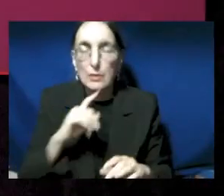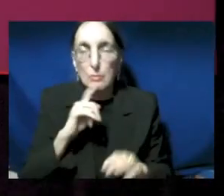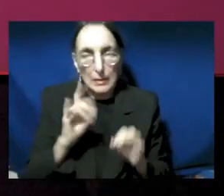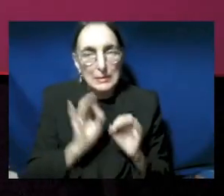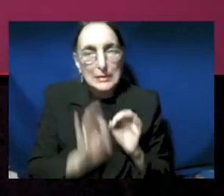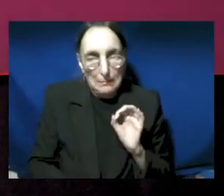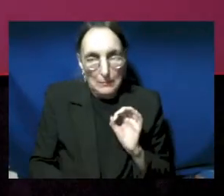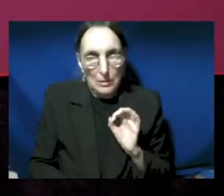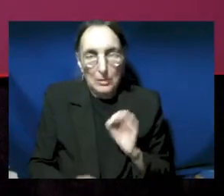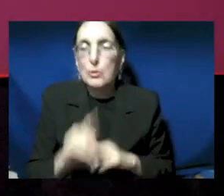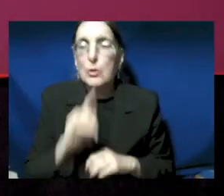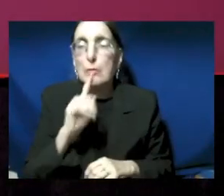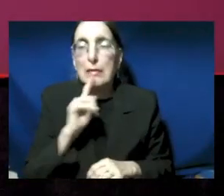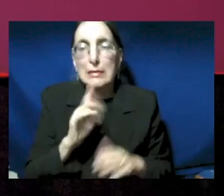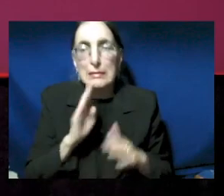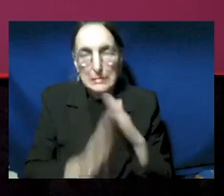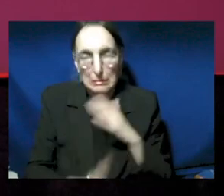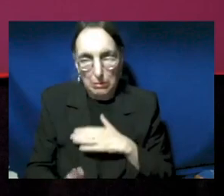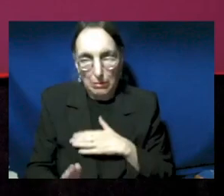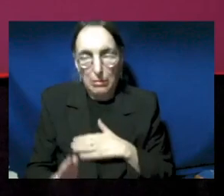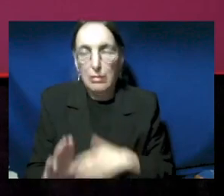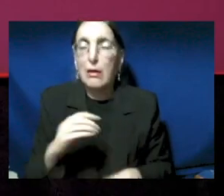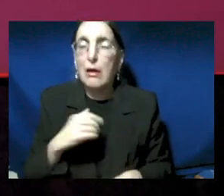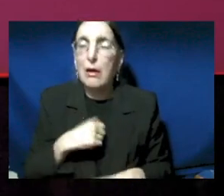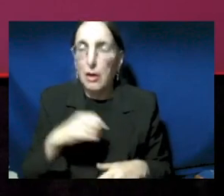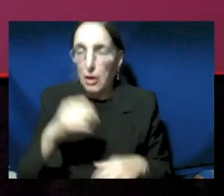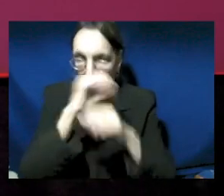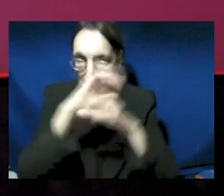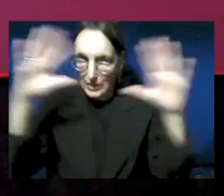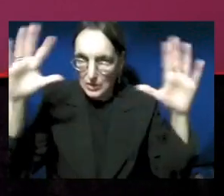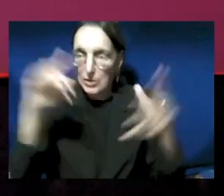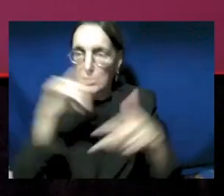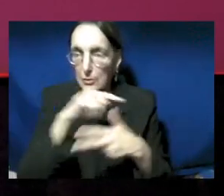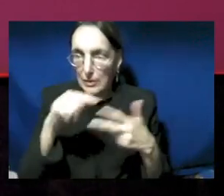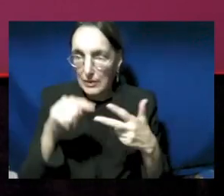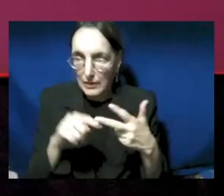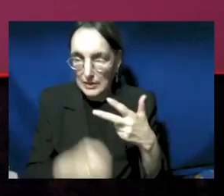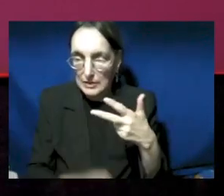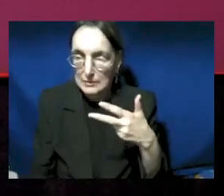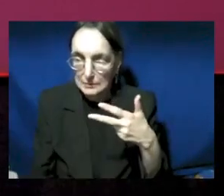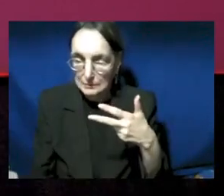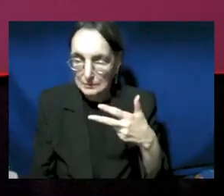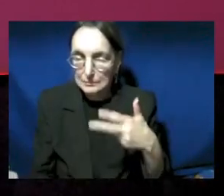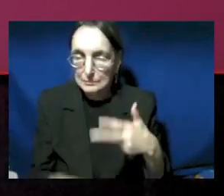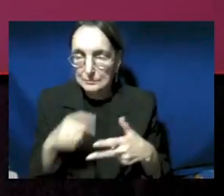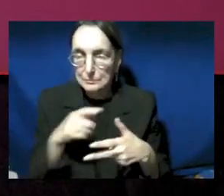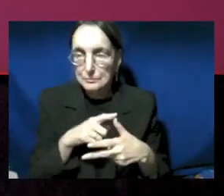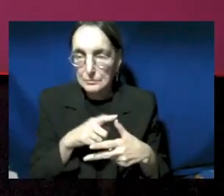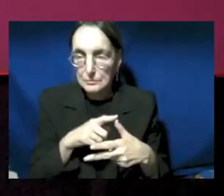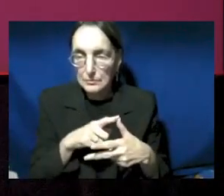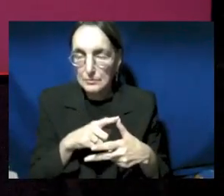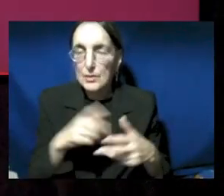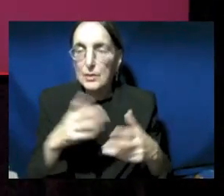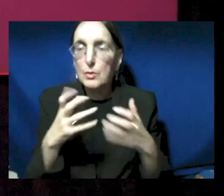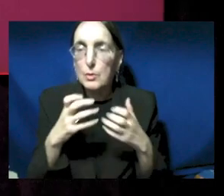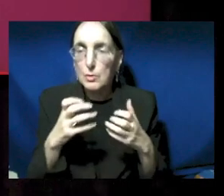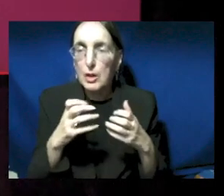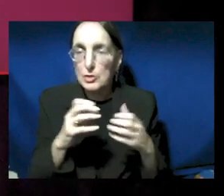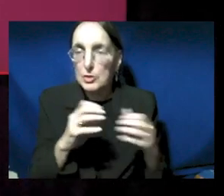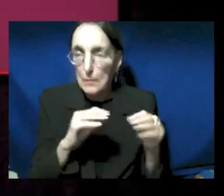to communicate as our vision. Our vision were 3 things. I call it the 3M strategy. That one, we want to move